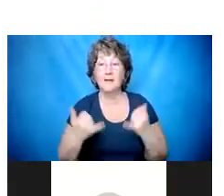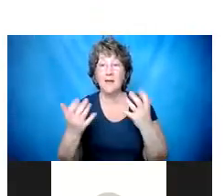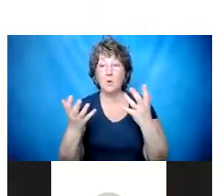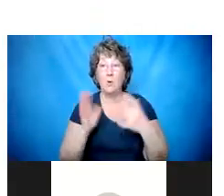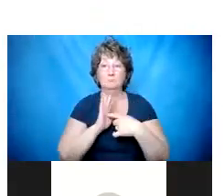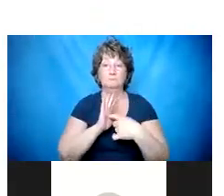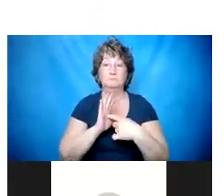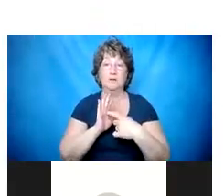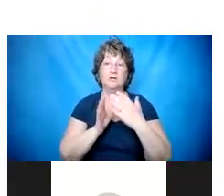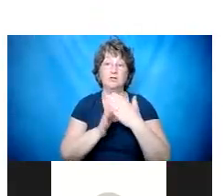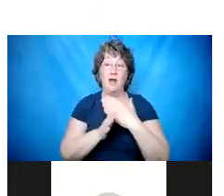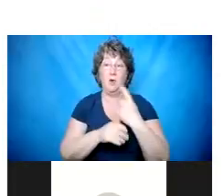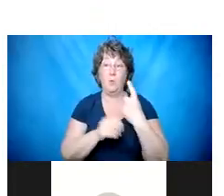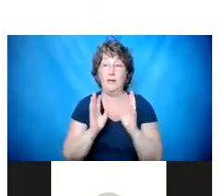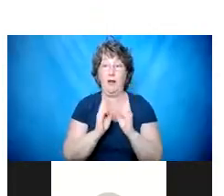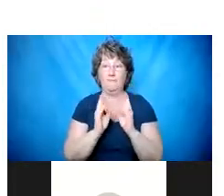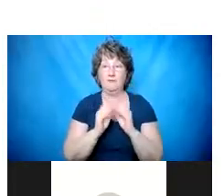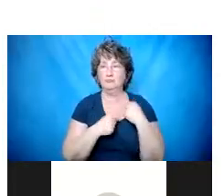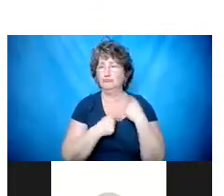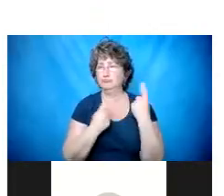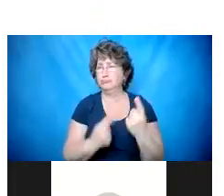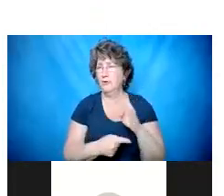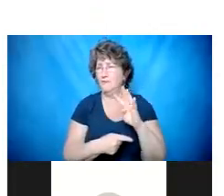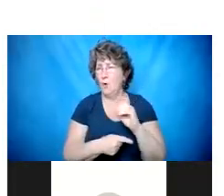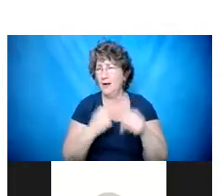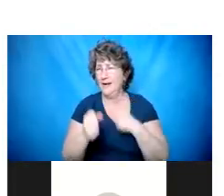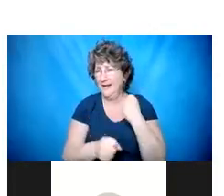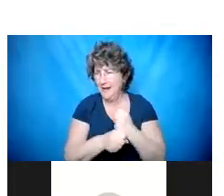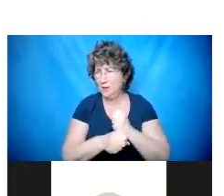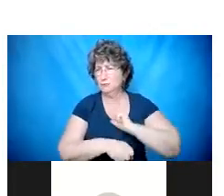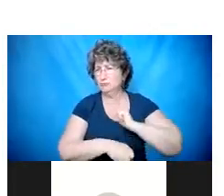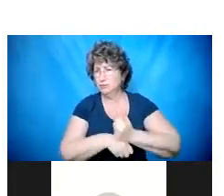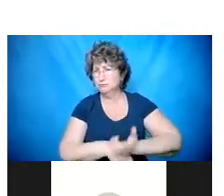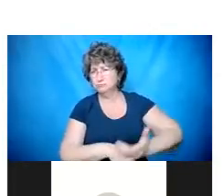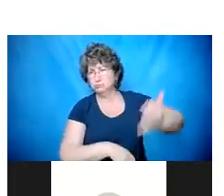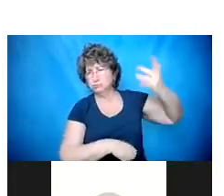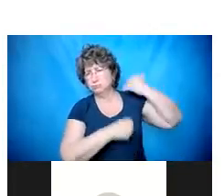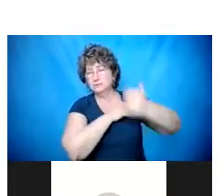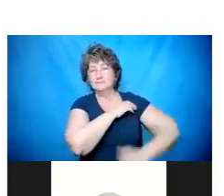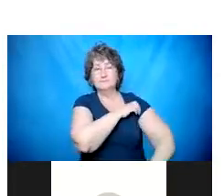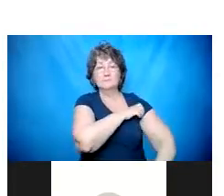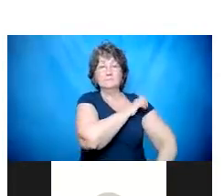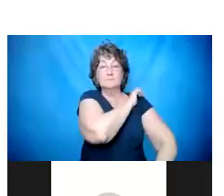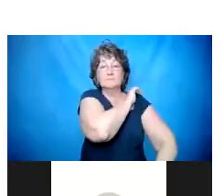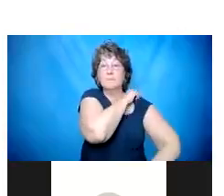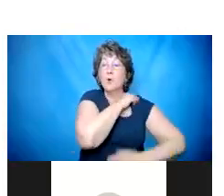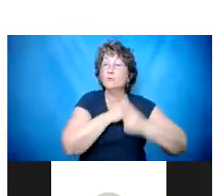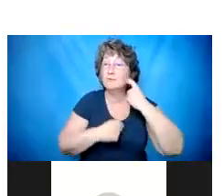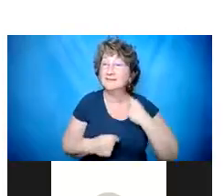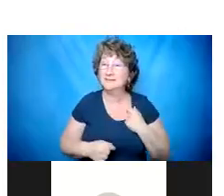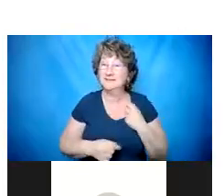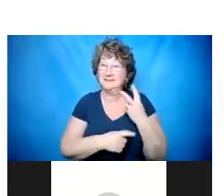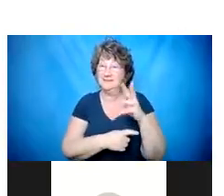that has been around for over 40 years. And for 16 years, it has been running under